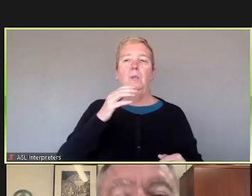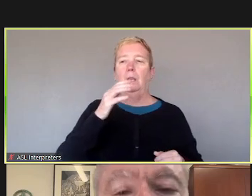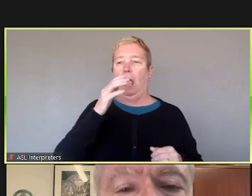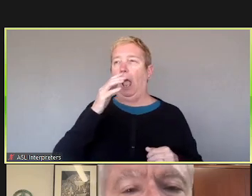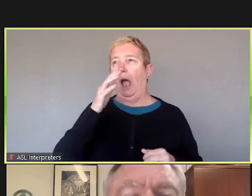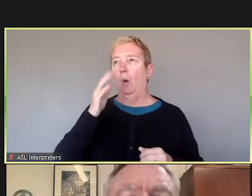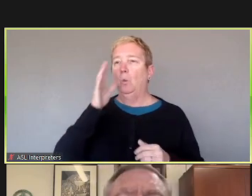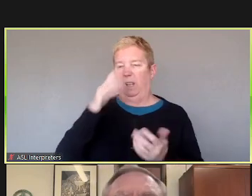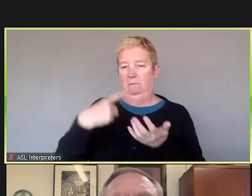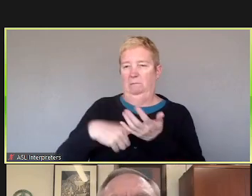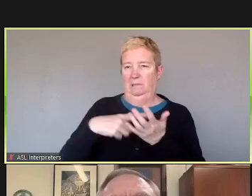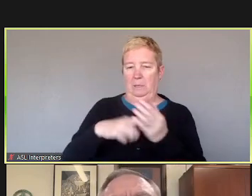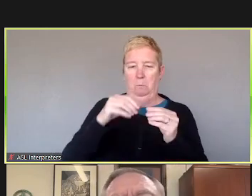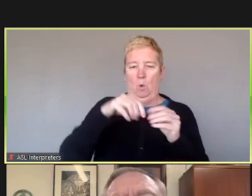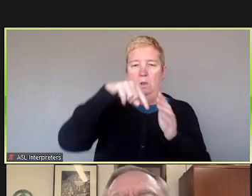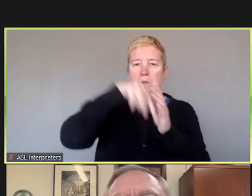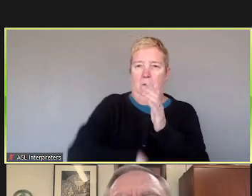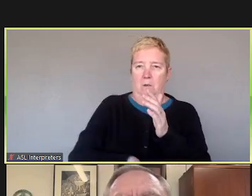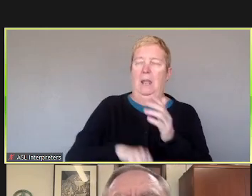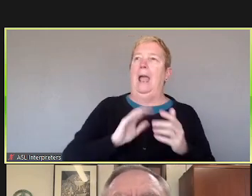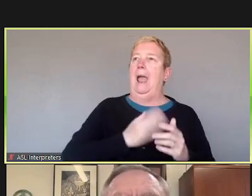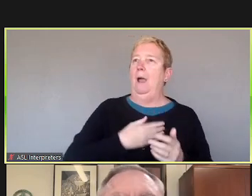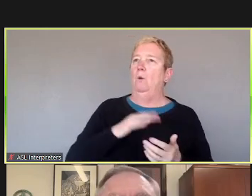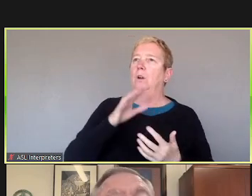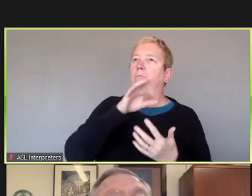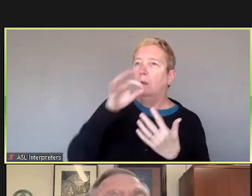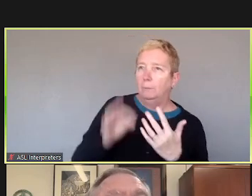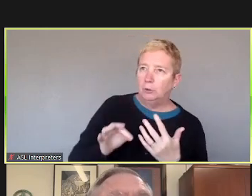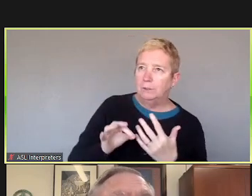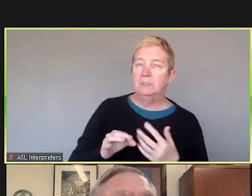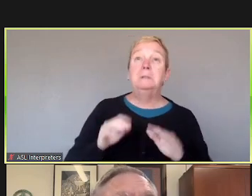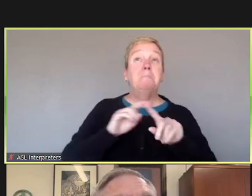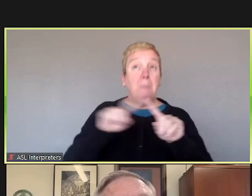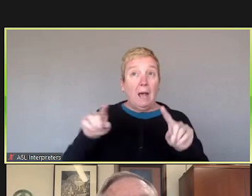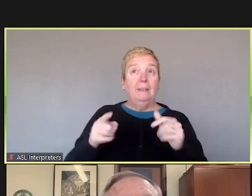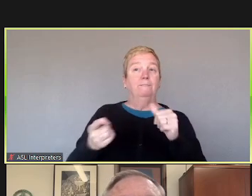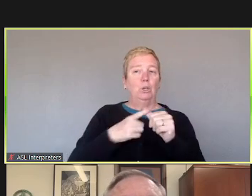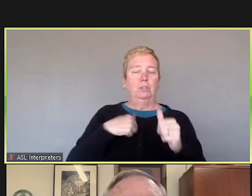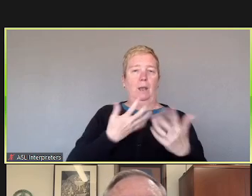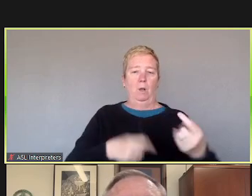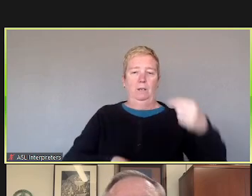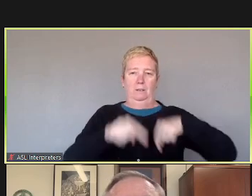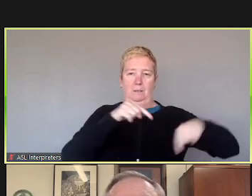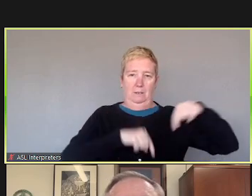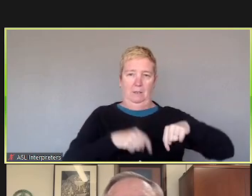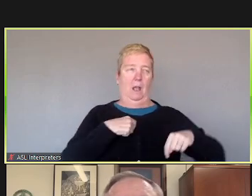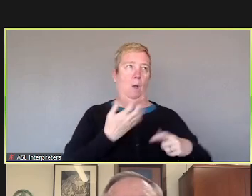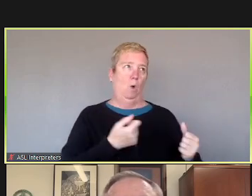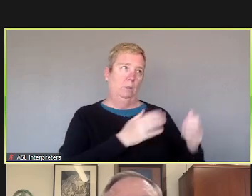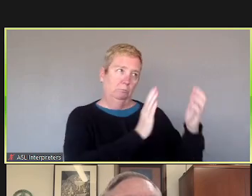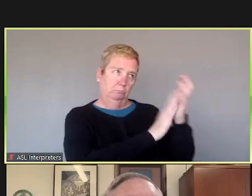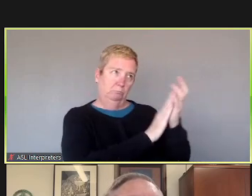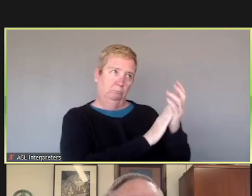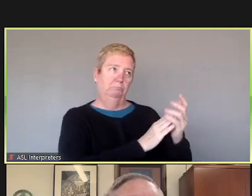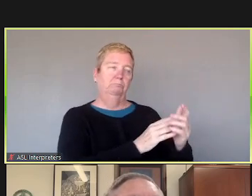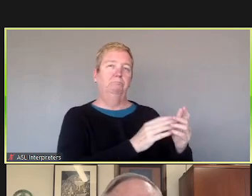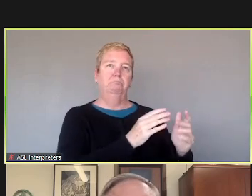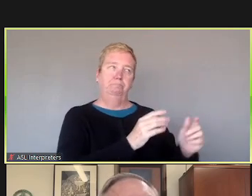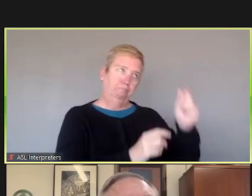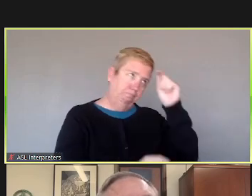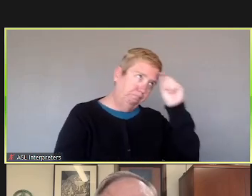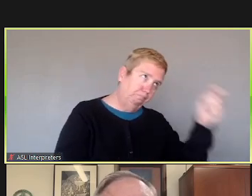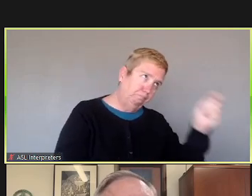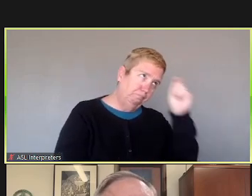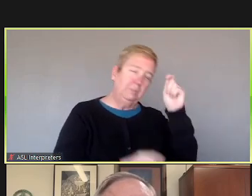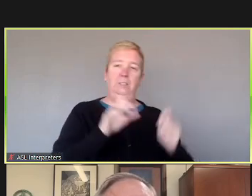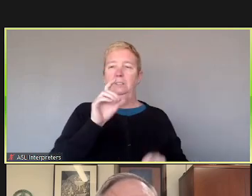toolkit a little further. Before I did that, though, I wanted to really acknowledge Christine, Dr. Ross. She's just an